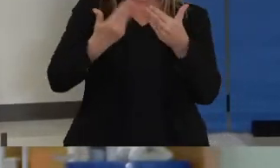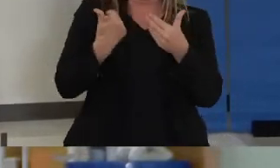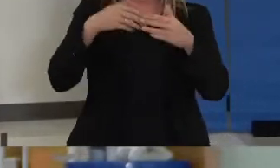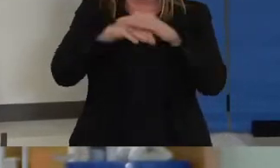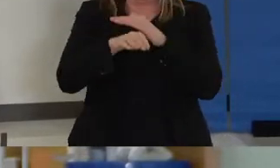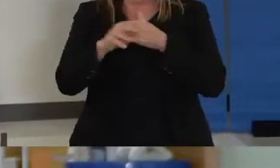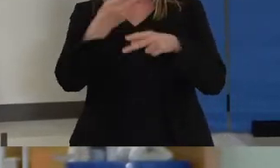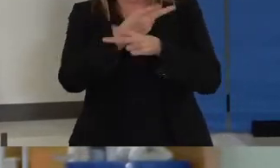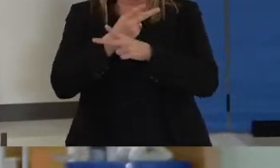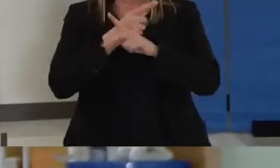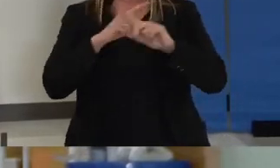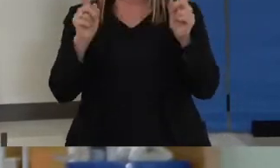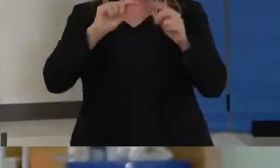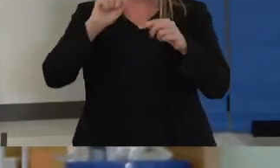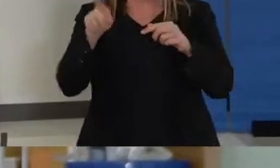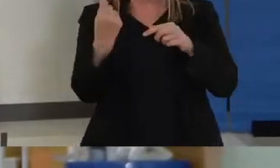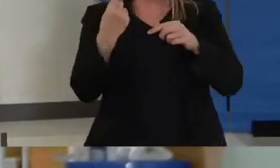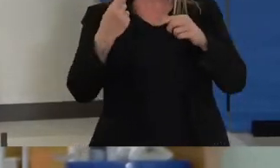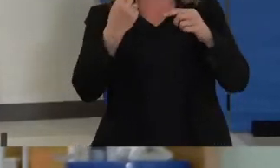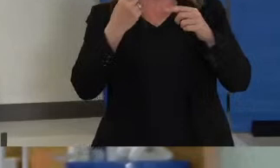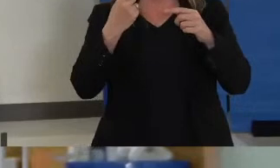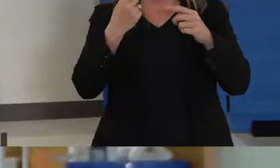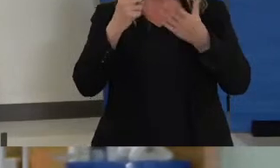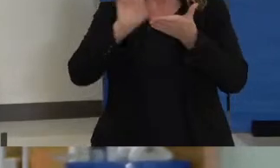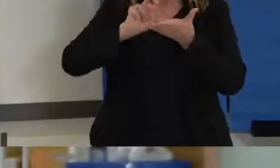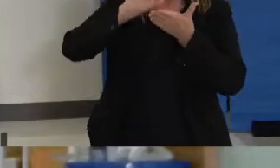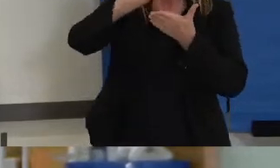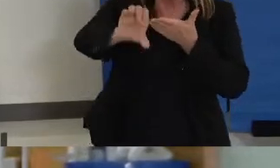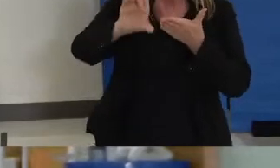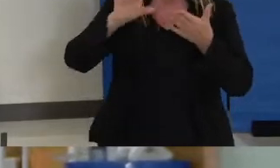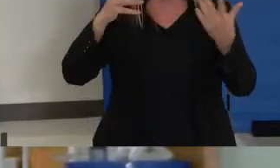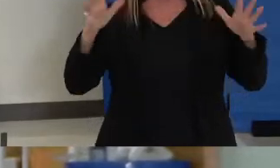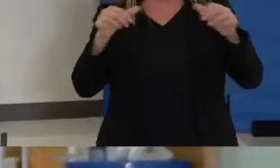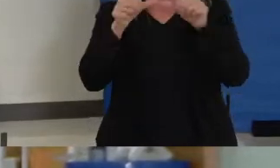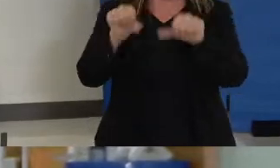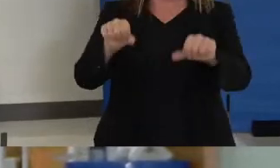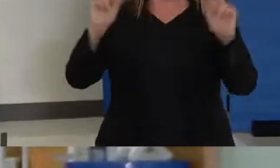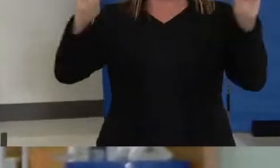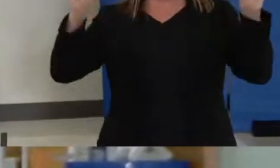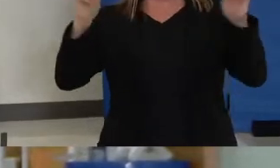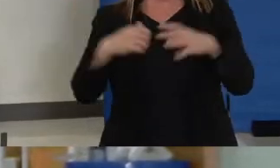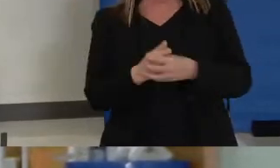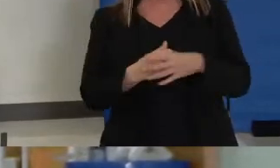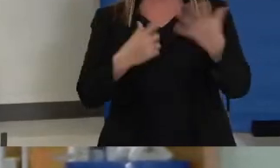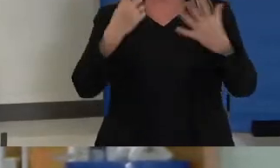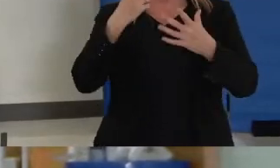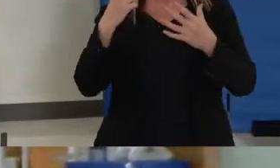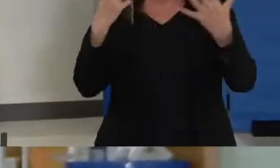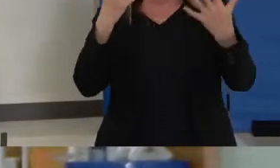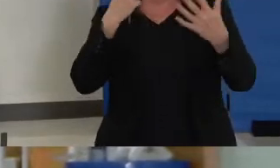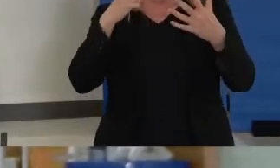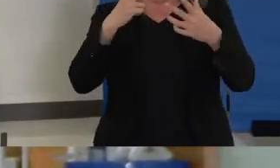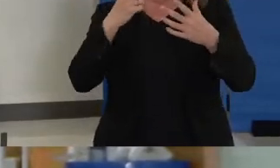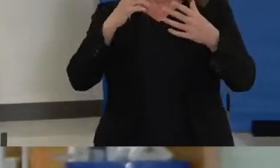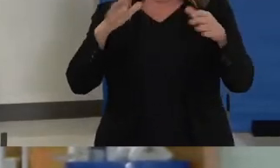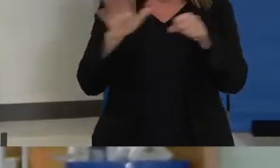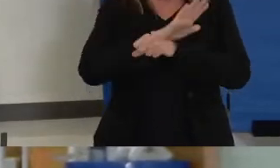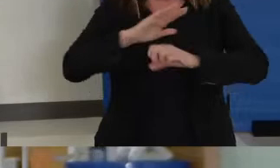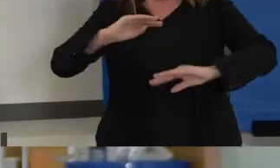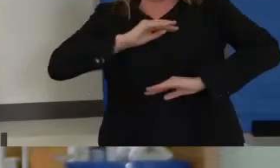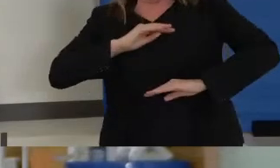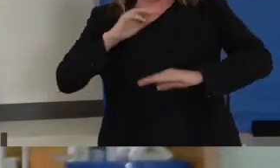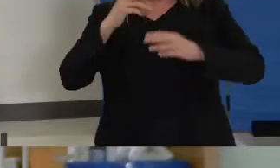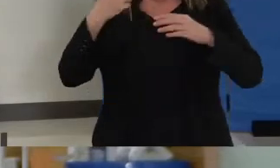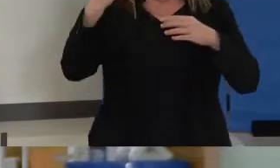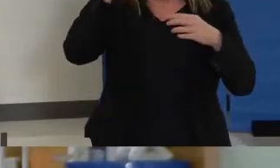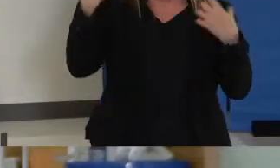services is great, but it's just a down deposit, a start on right-sizing the system to meet the mental health needs fully in our communities. That